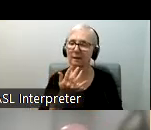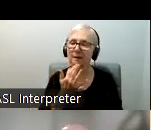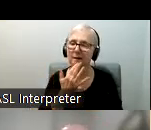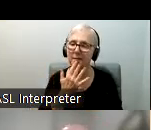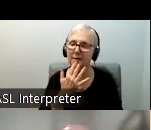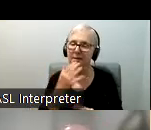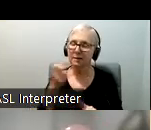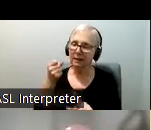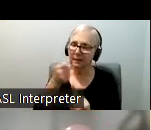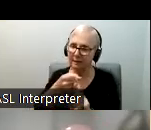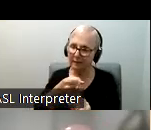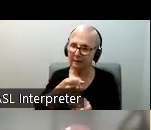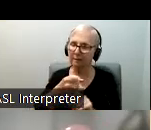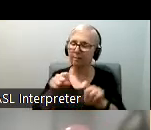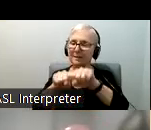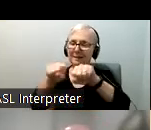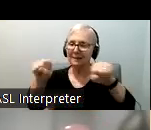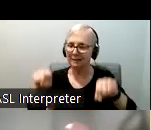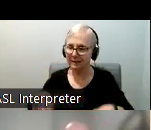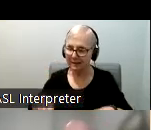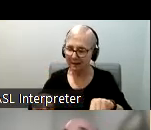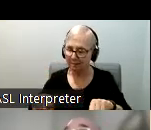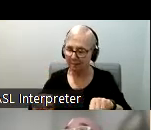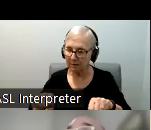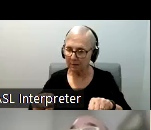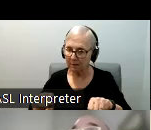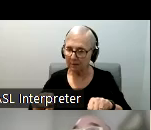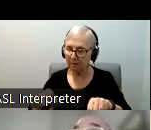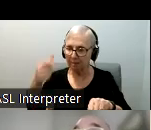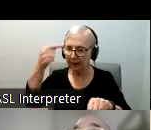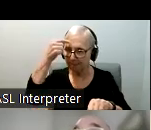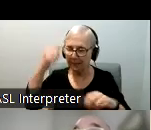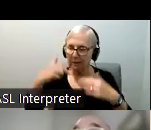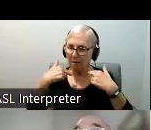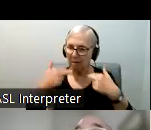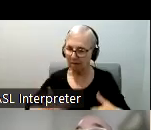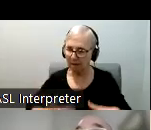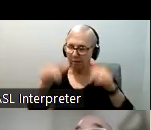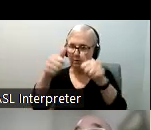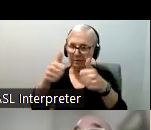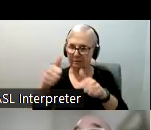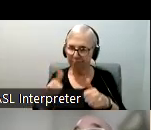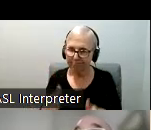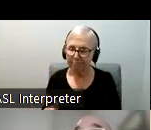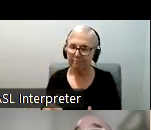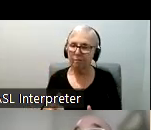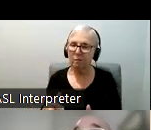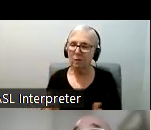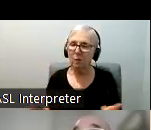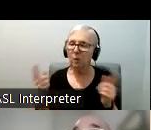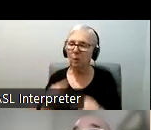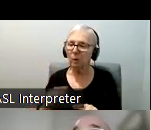being attacked, but systems, my mental health is deteriorating. So when I think